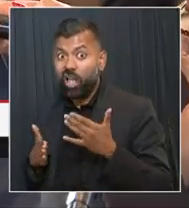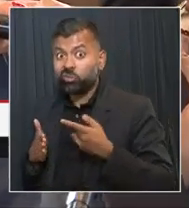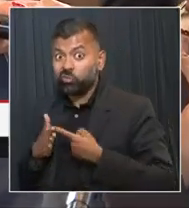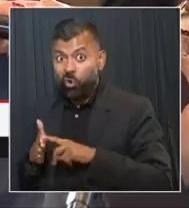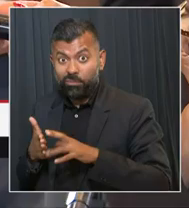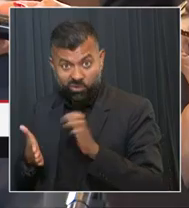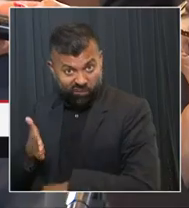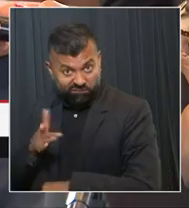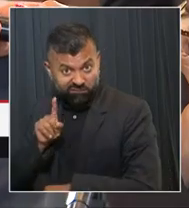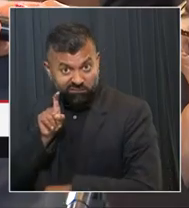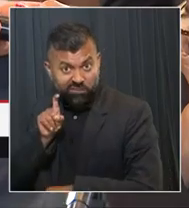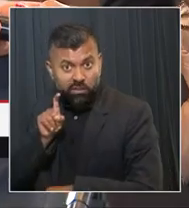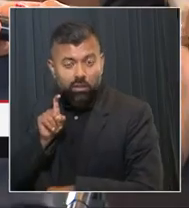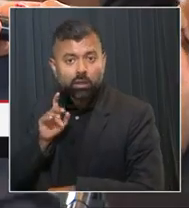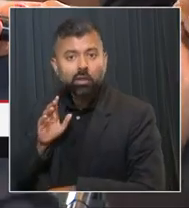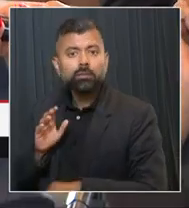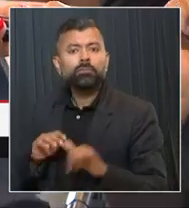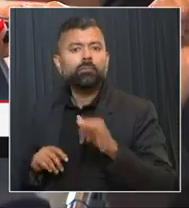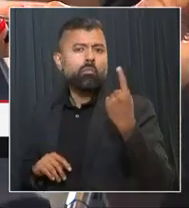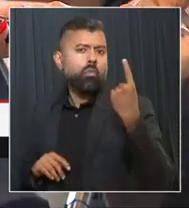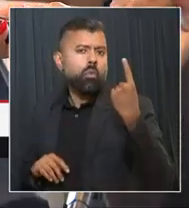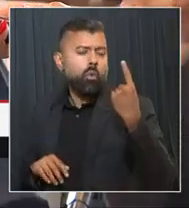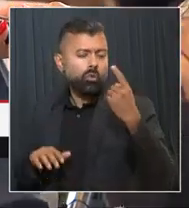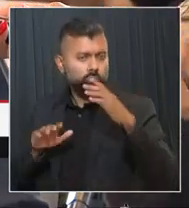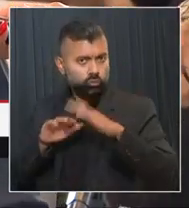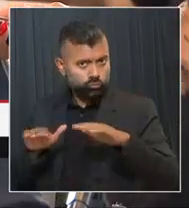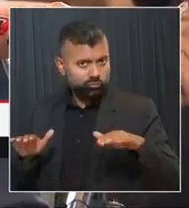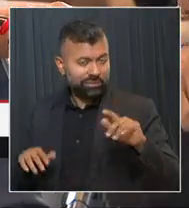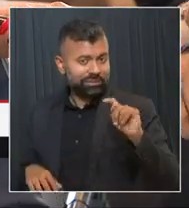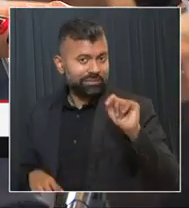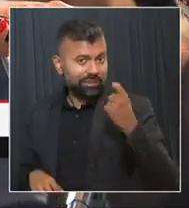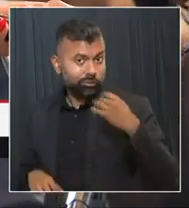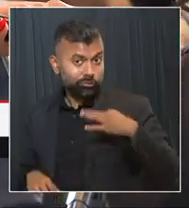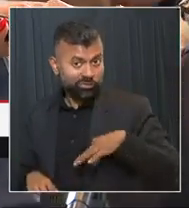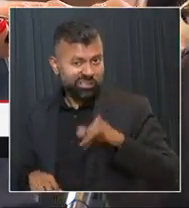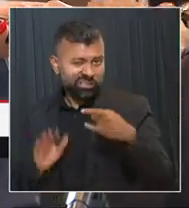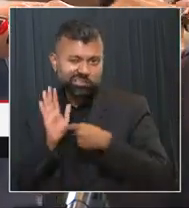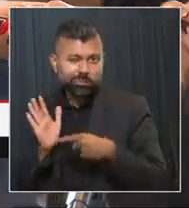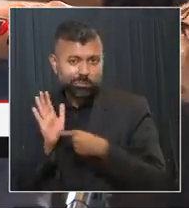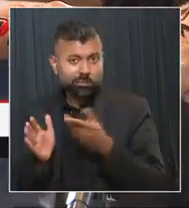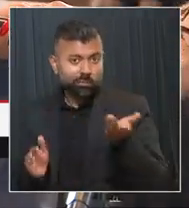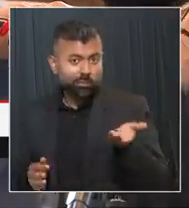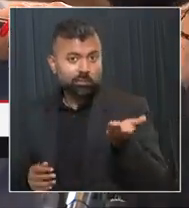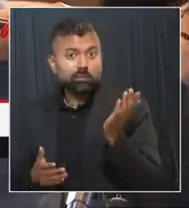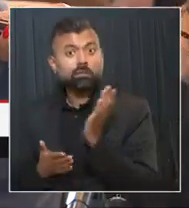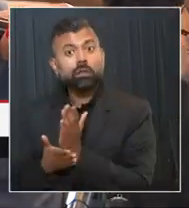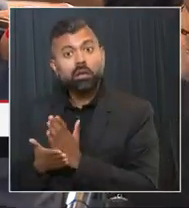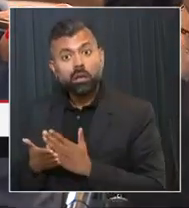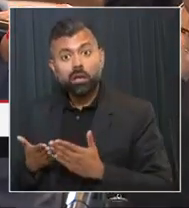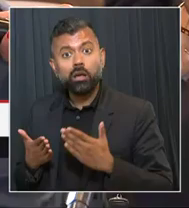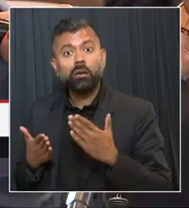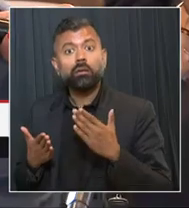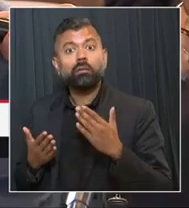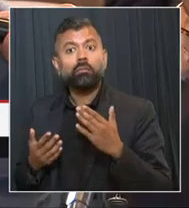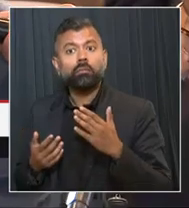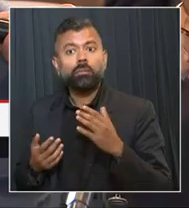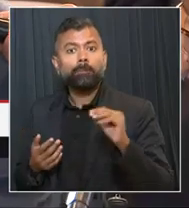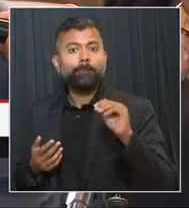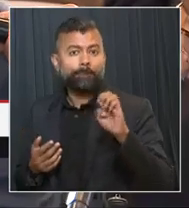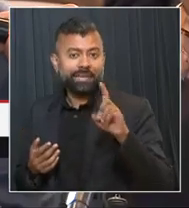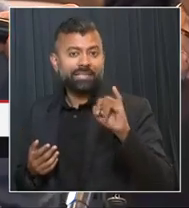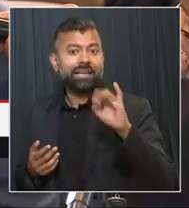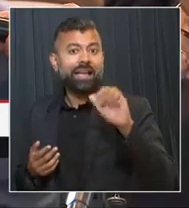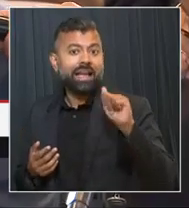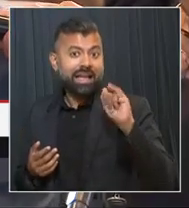Tax Credit. You also have some reductions or issues with Medicaid. Can you give us an estimate